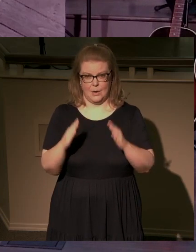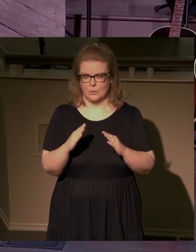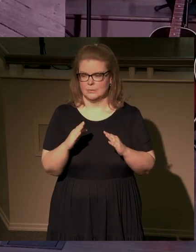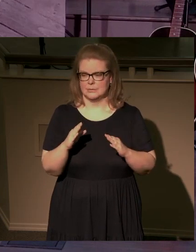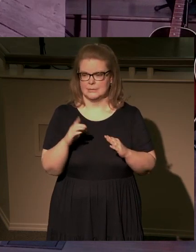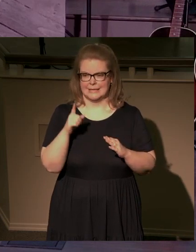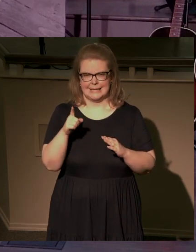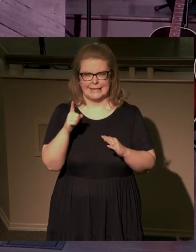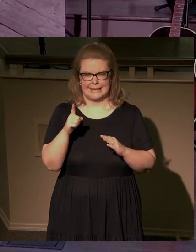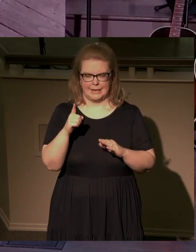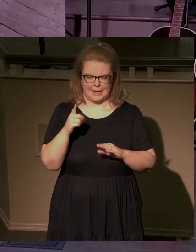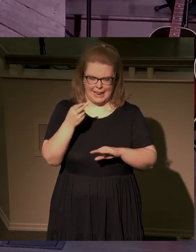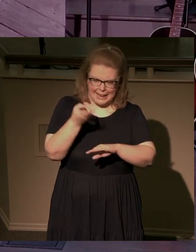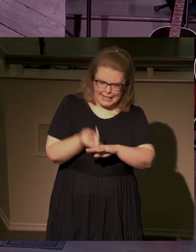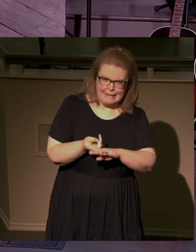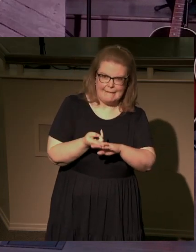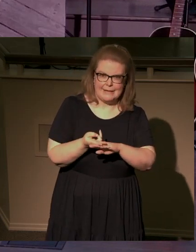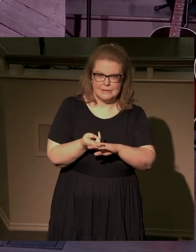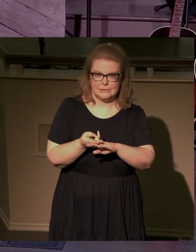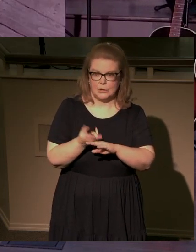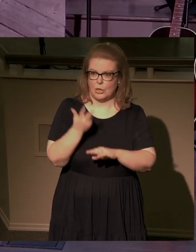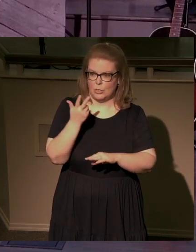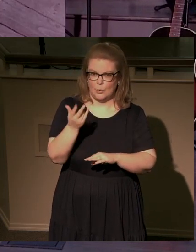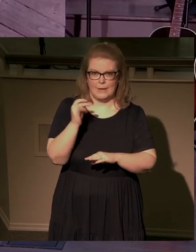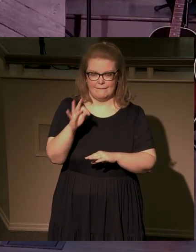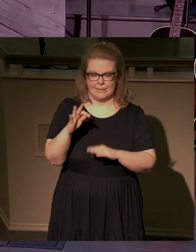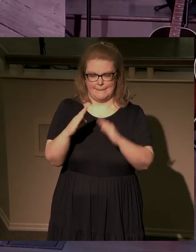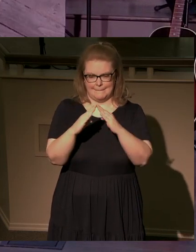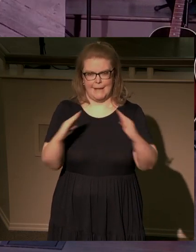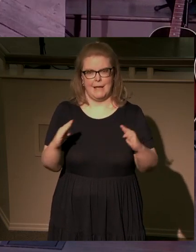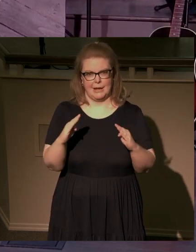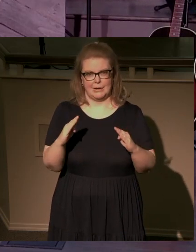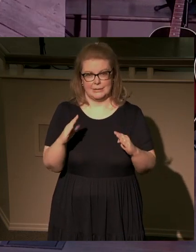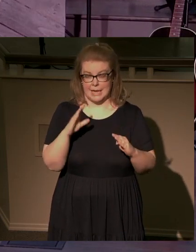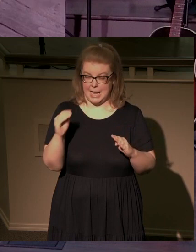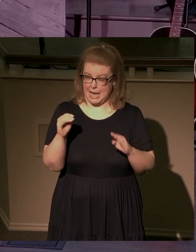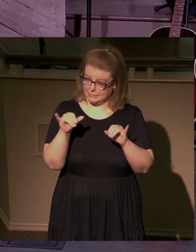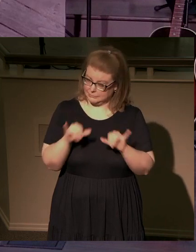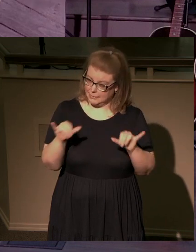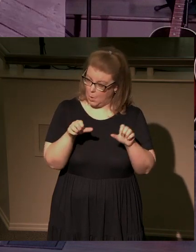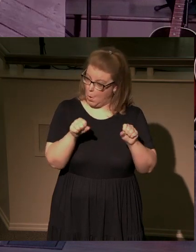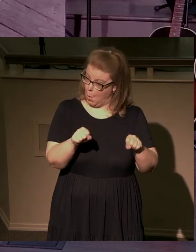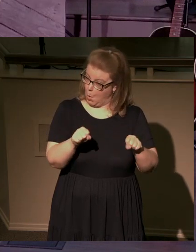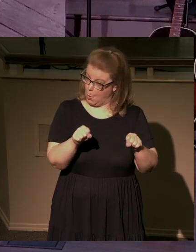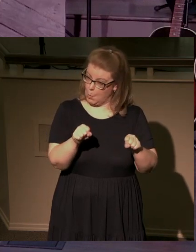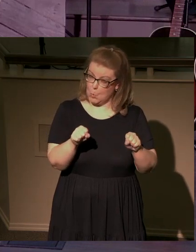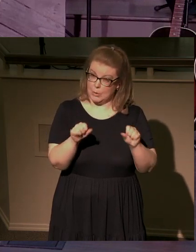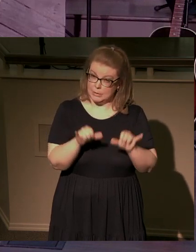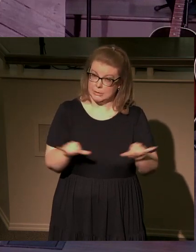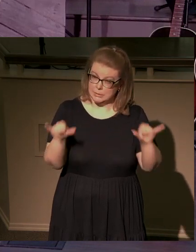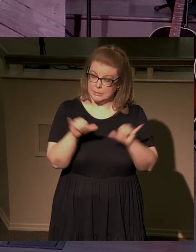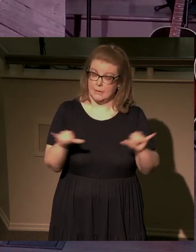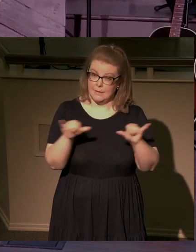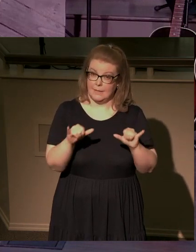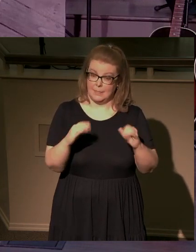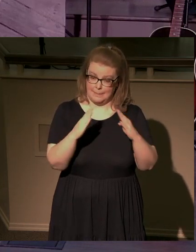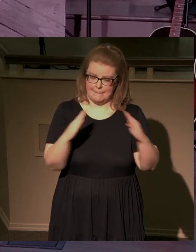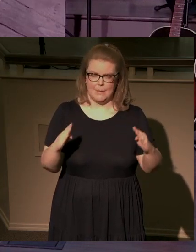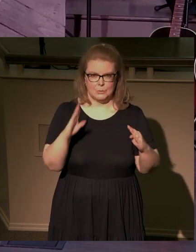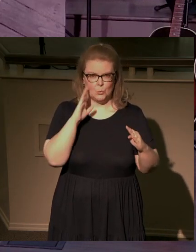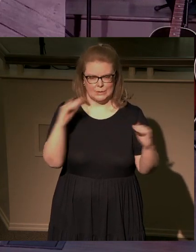himself across three of the panels that he can reach, and he rides out the typhoon holding down the corrugated